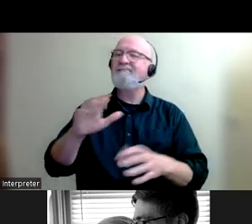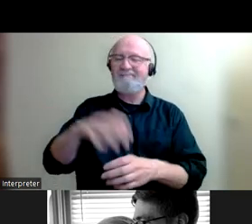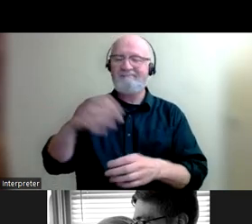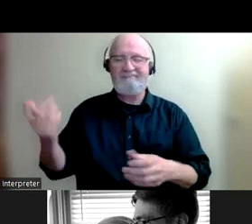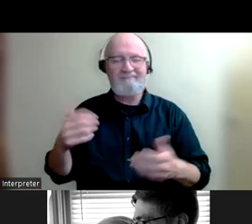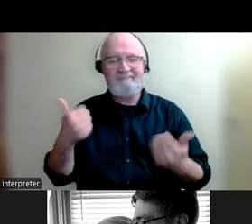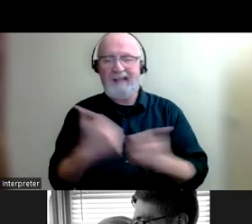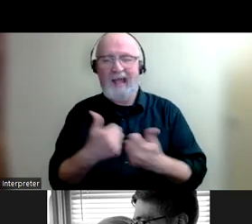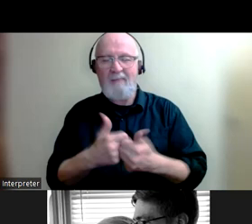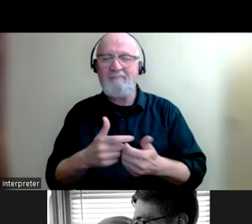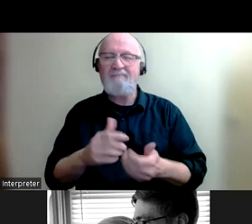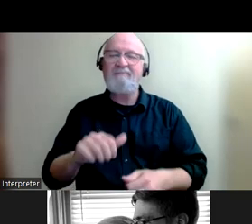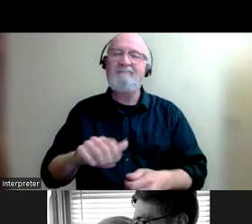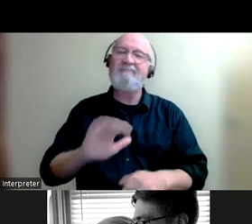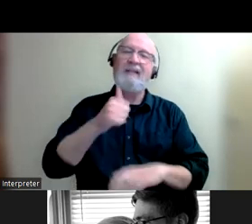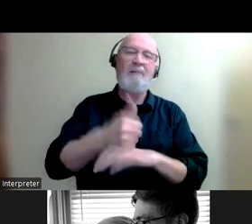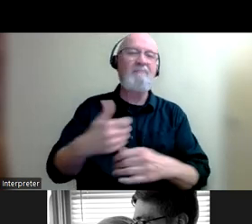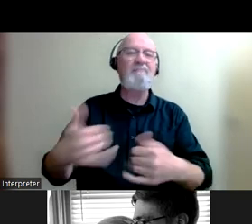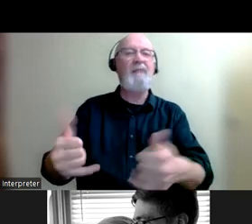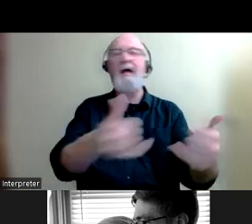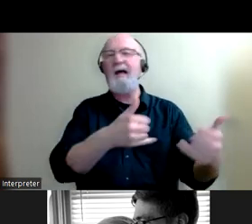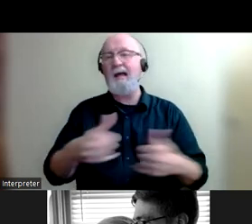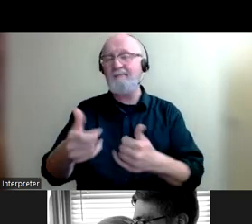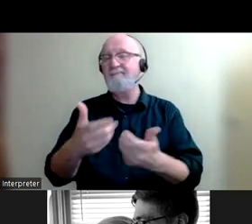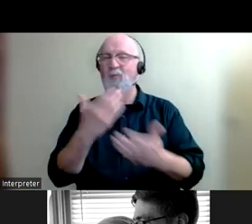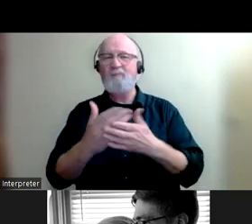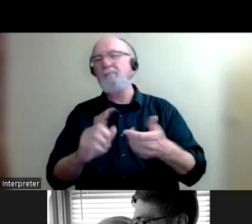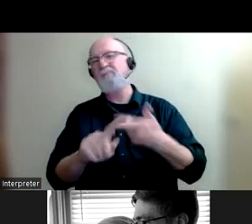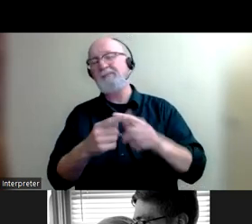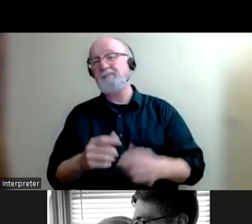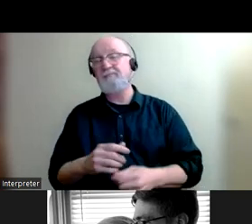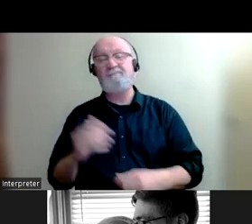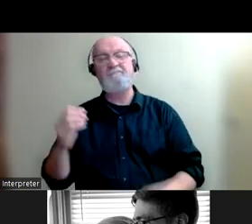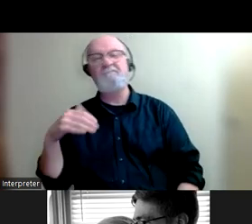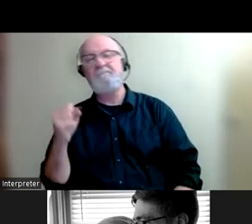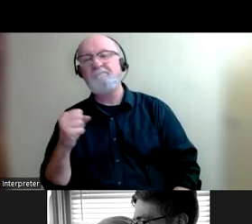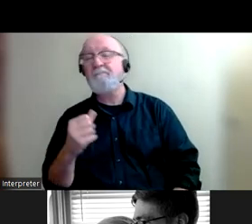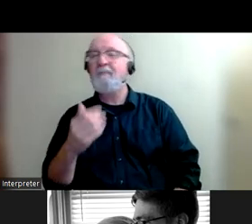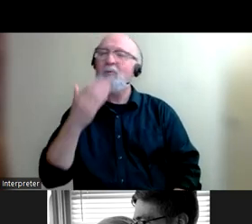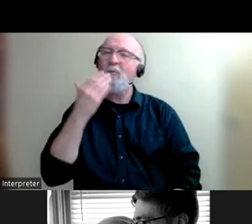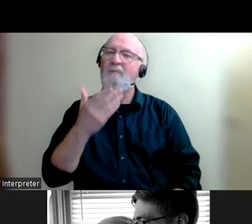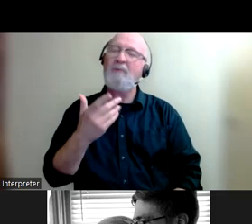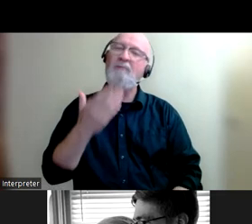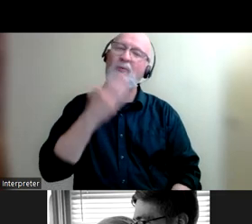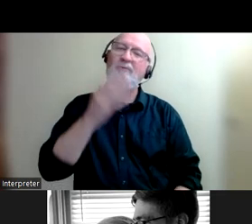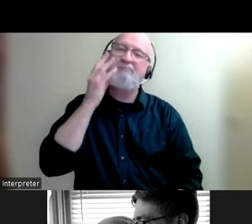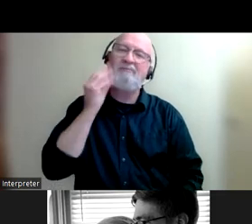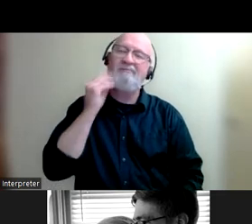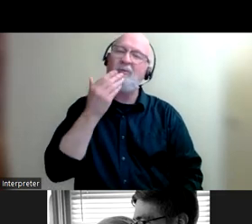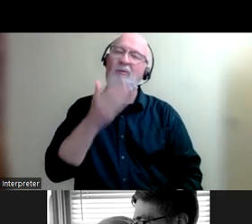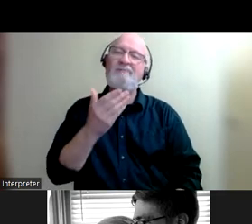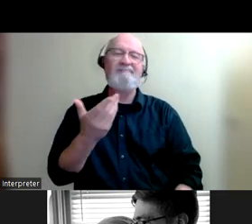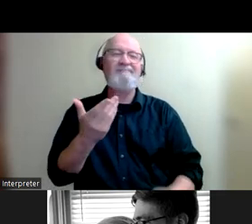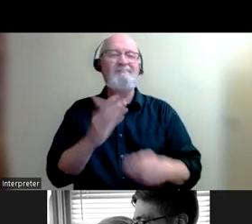and have a board game and get to know somebody. Oh, definitely. Yes. Yeah. It's all that like shared experience, right? The collective Absolutely.